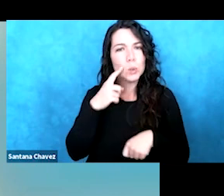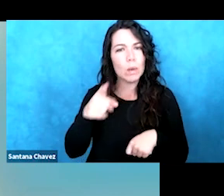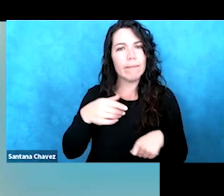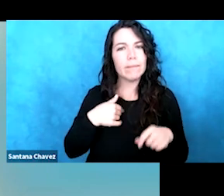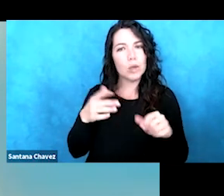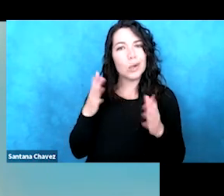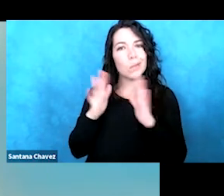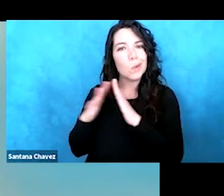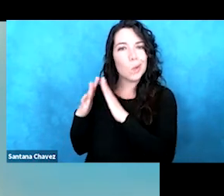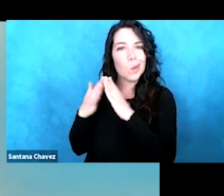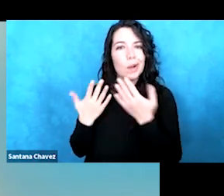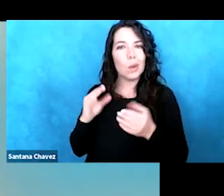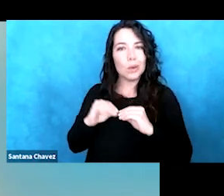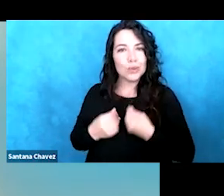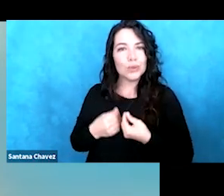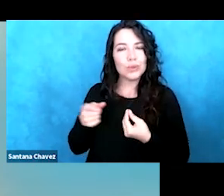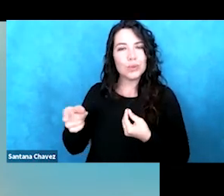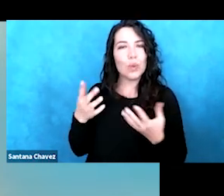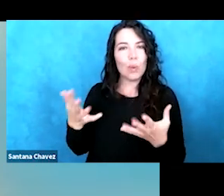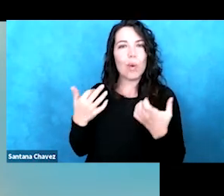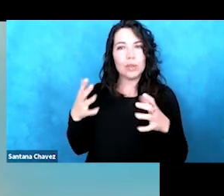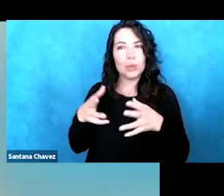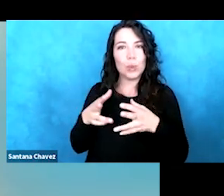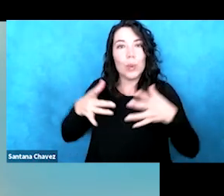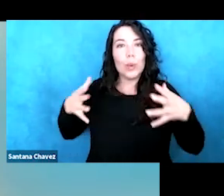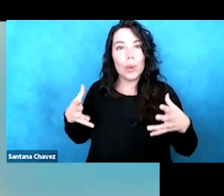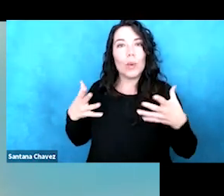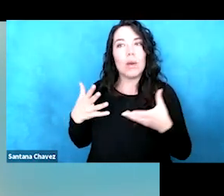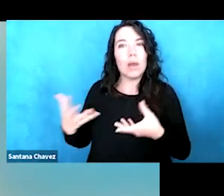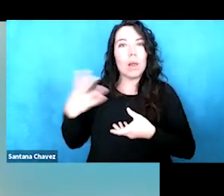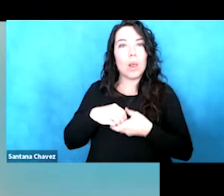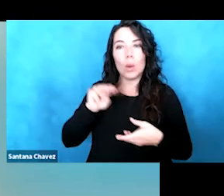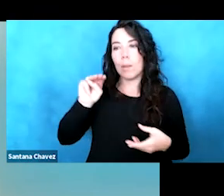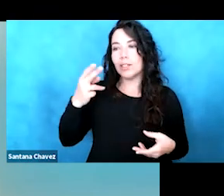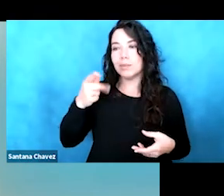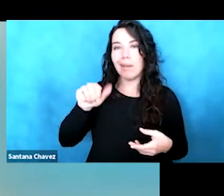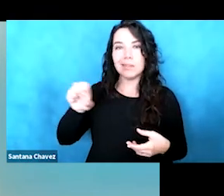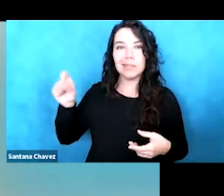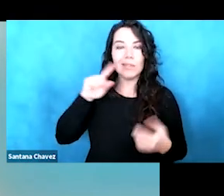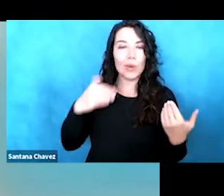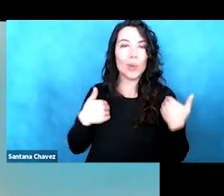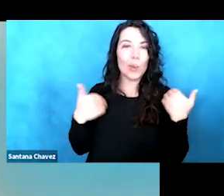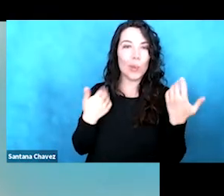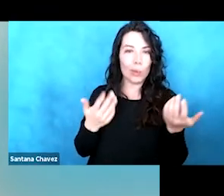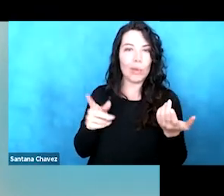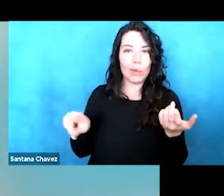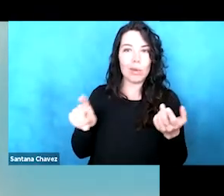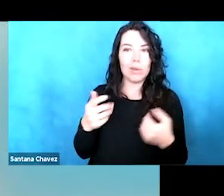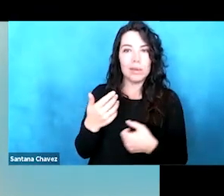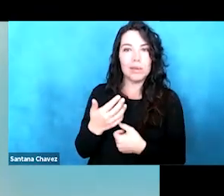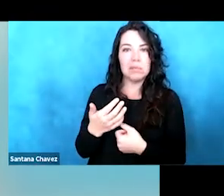that's thinking of expanding to provide MHPSS to youth populations to make sure they do not do? And